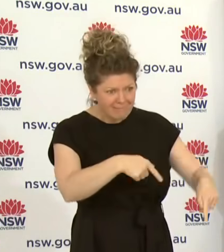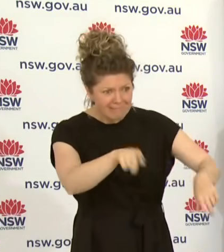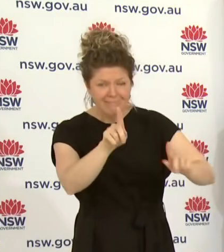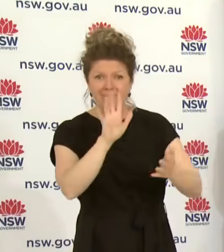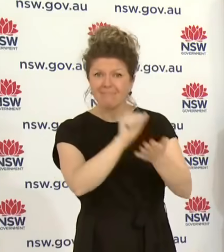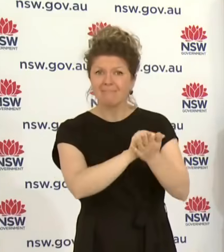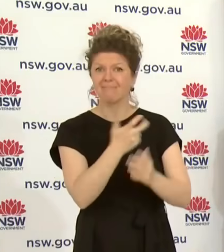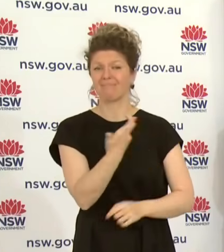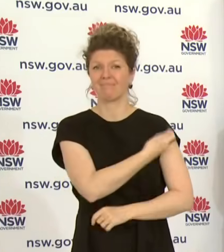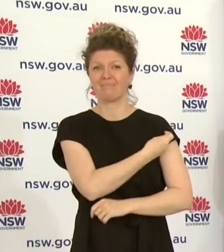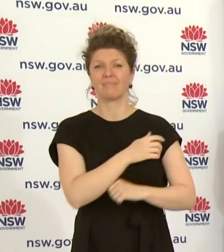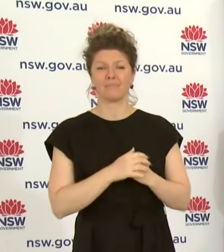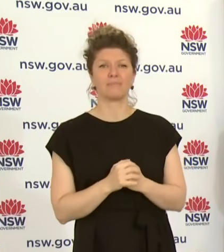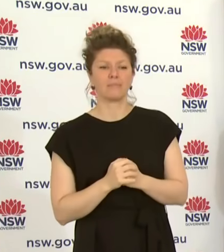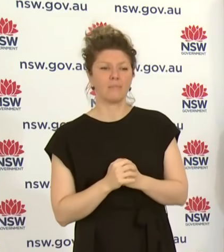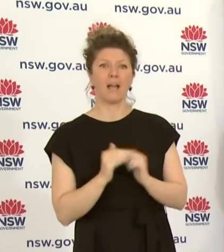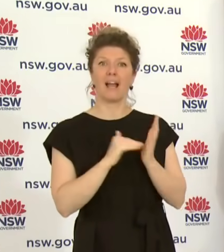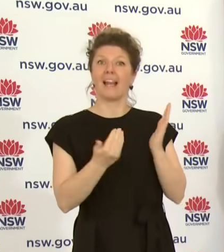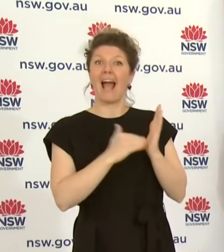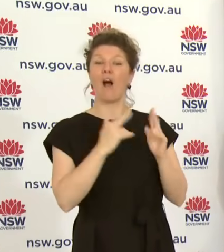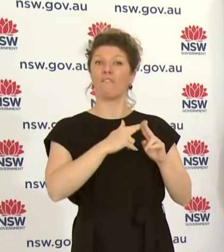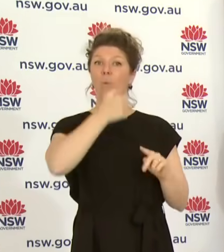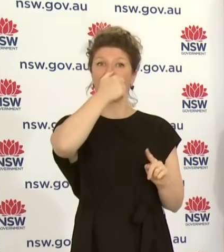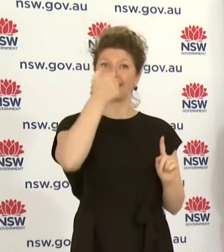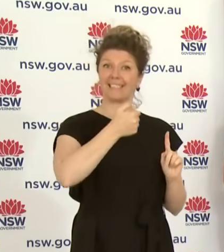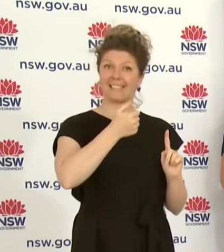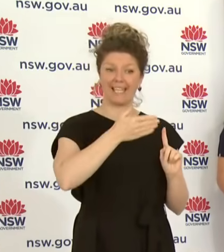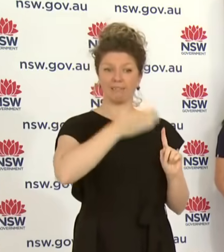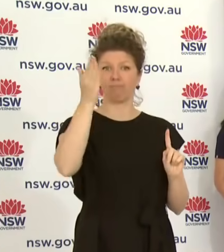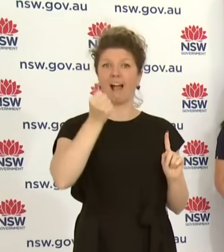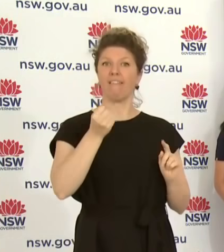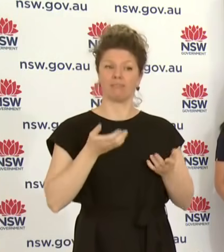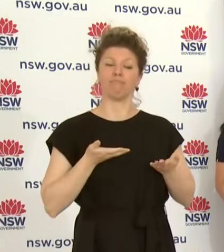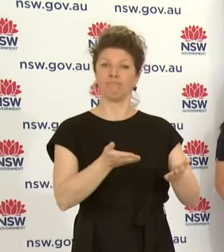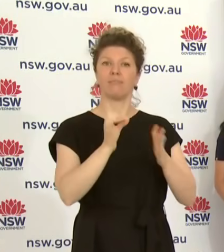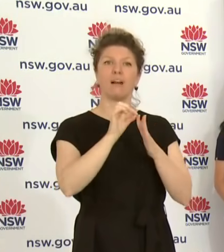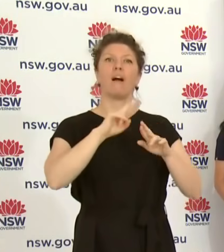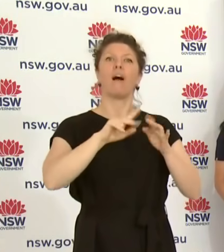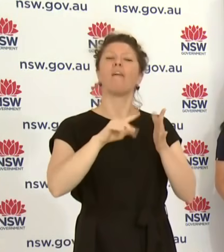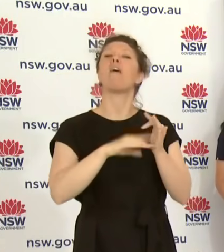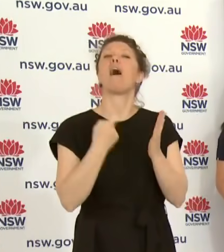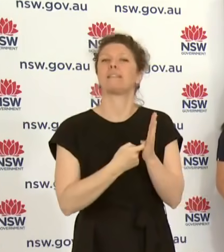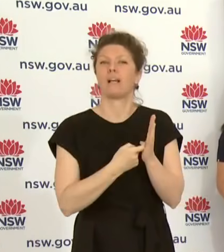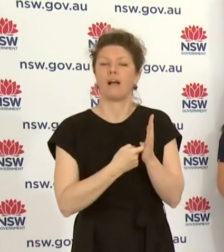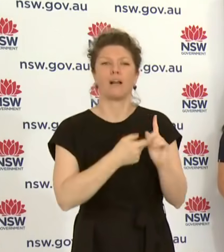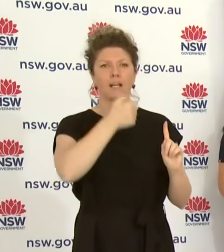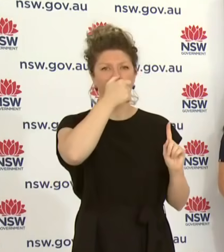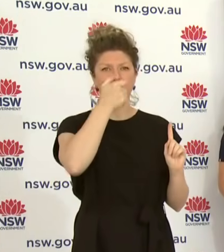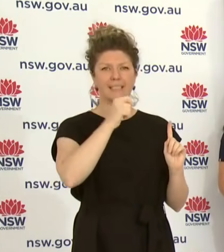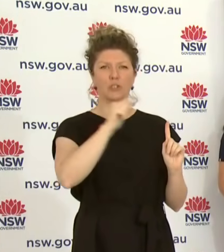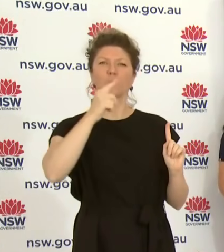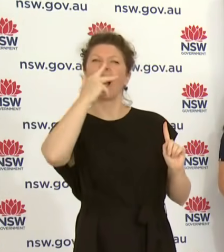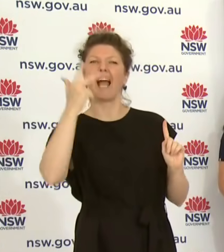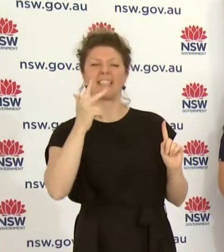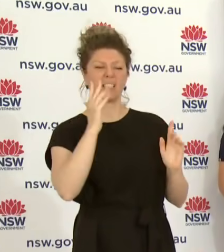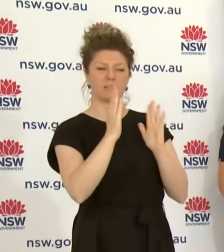for those aged 16 years and over, Pfizer is now available, as we know. Young adult or 16 to 18-year-olds can